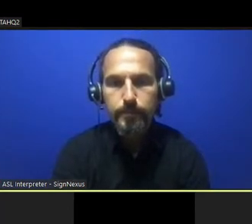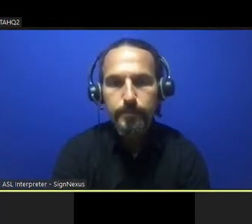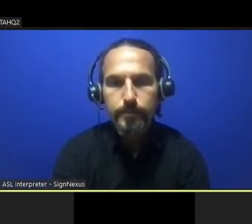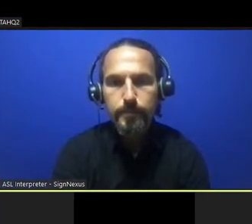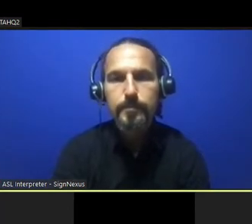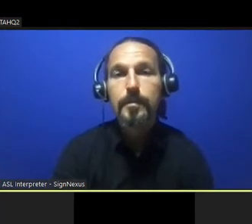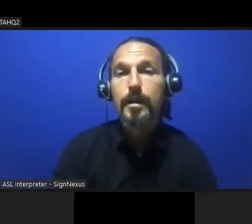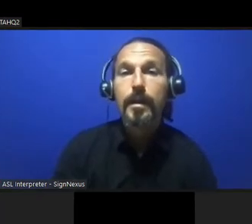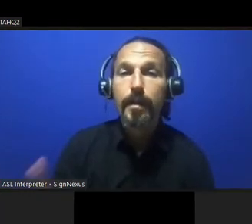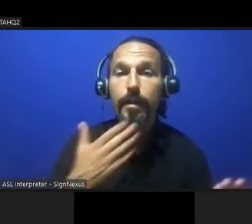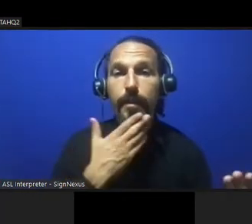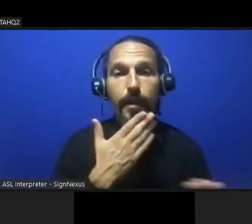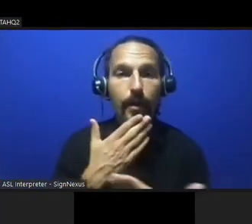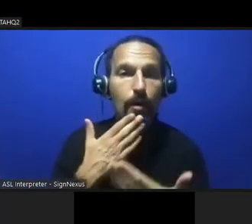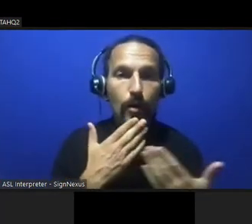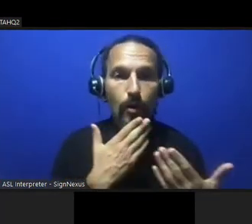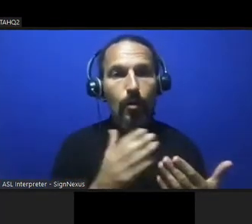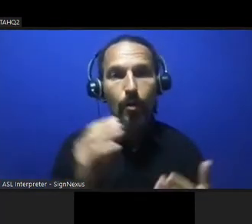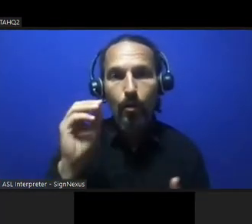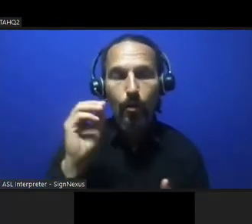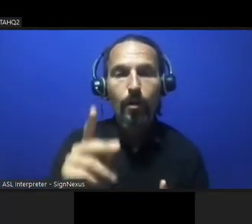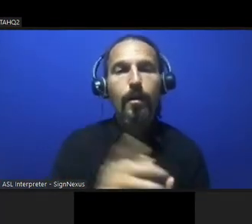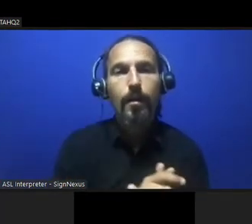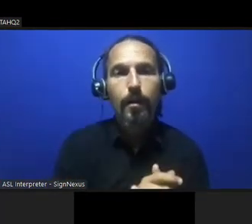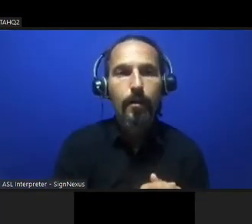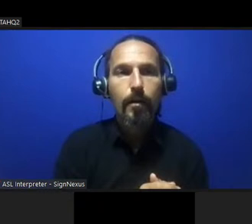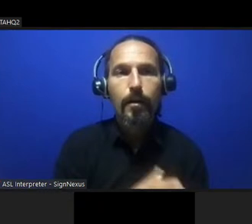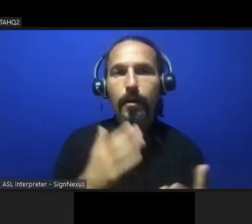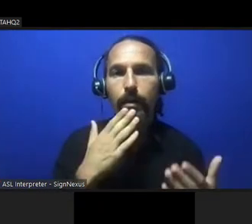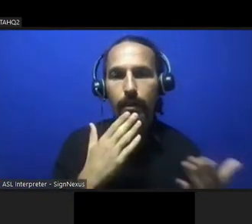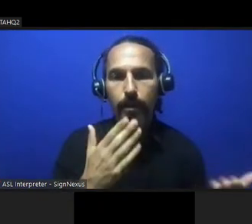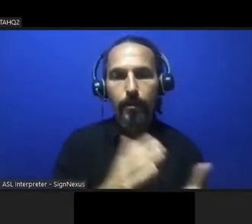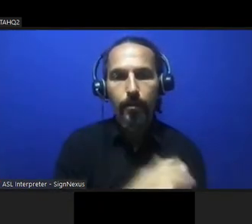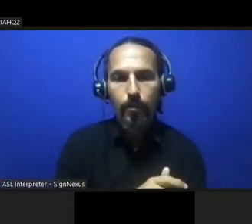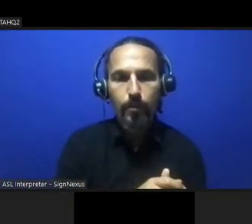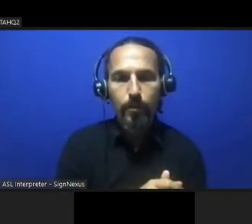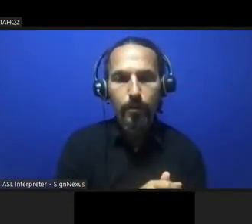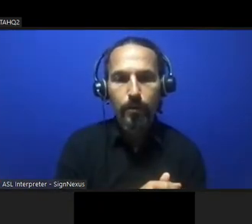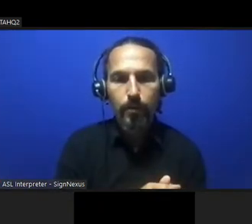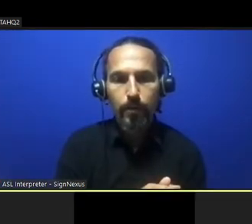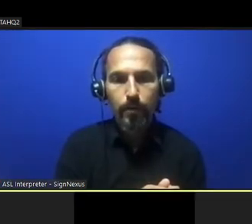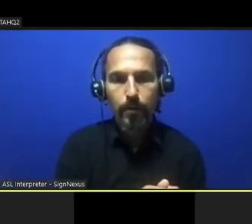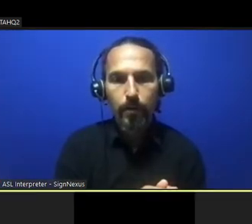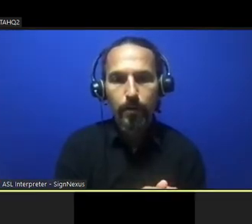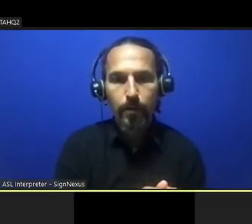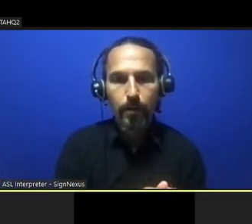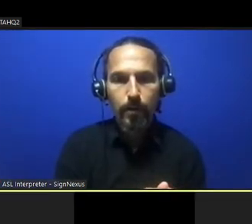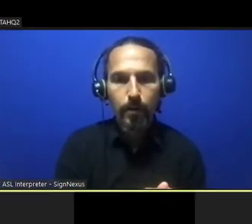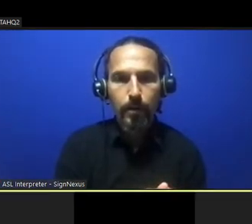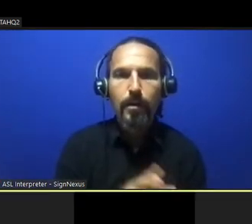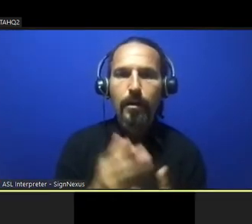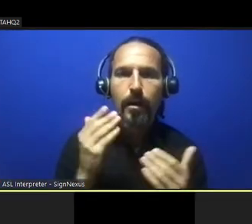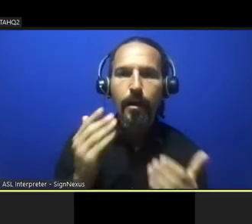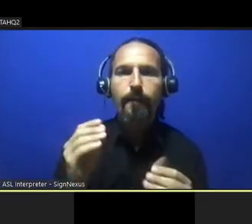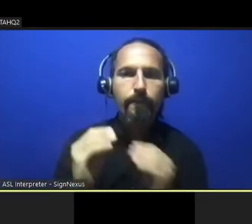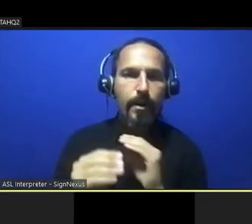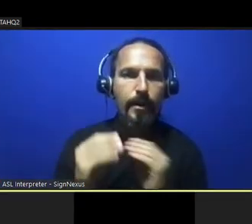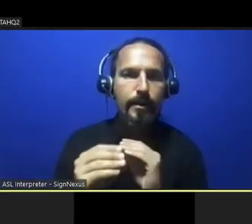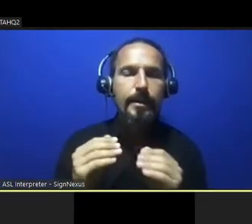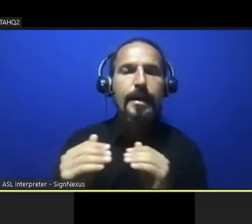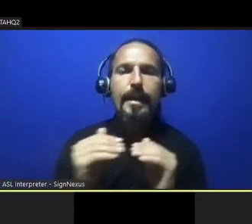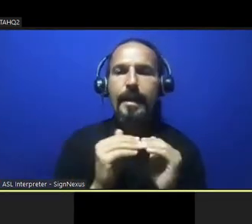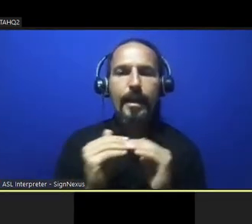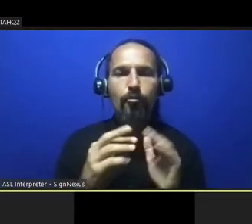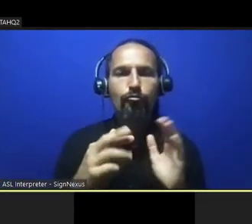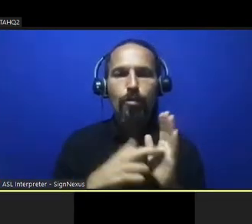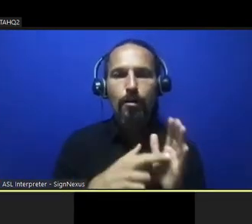thank you okay thank you yeah get it fixed equal representation